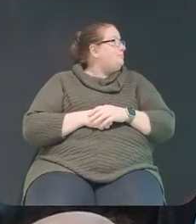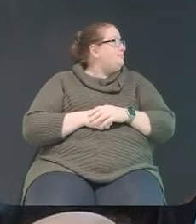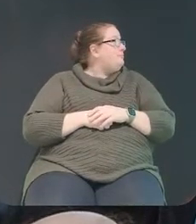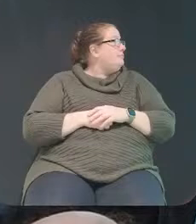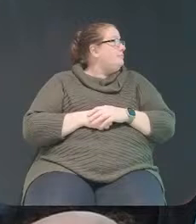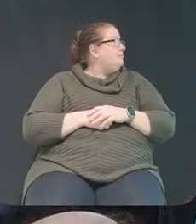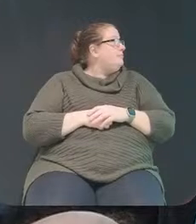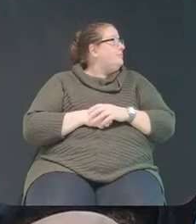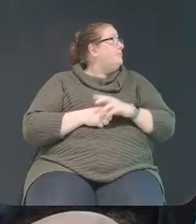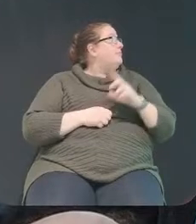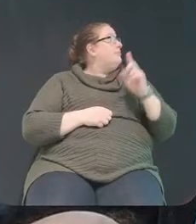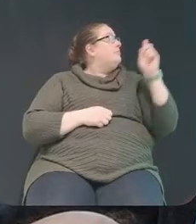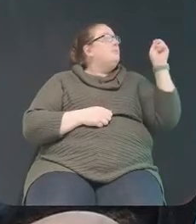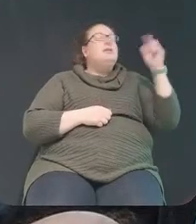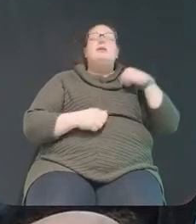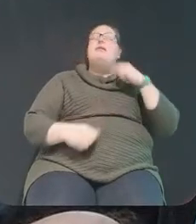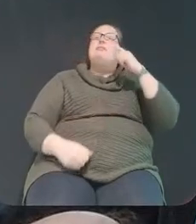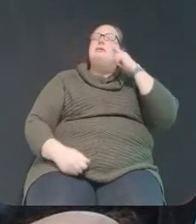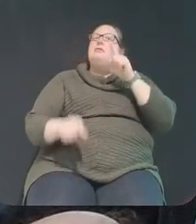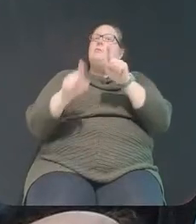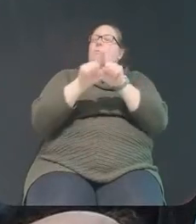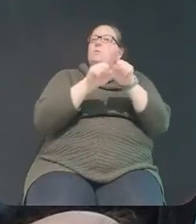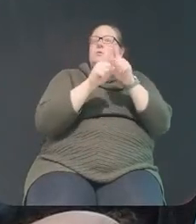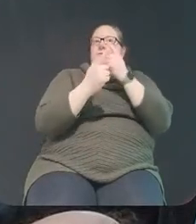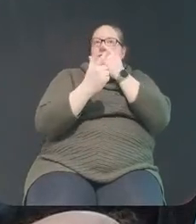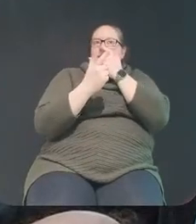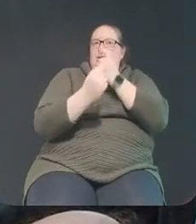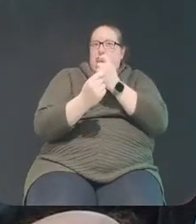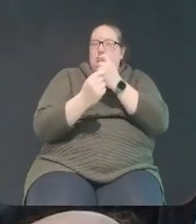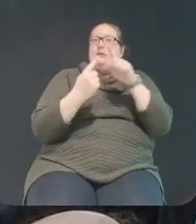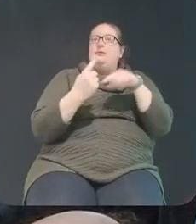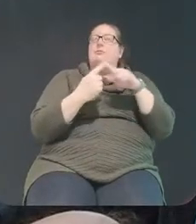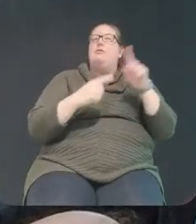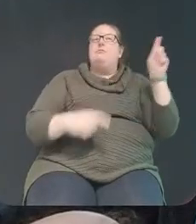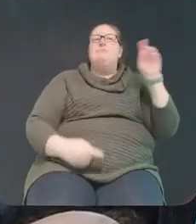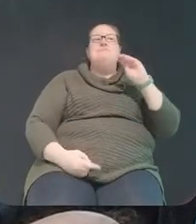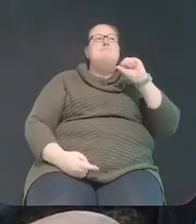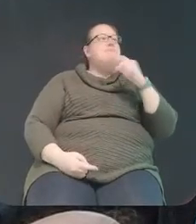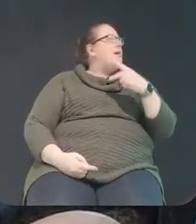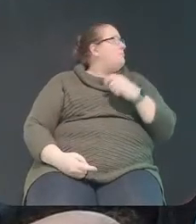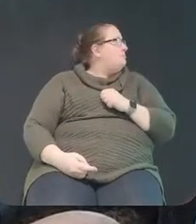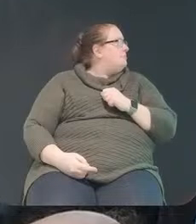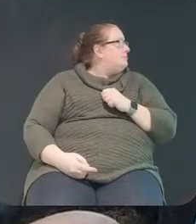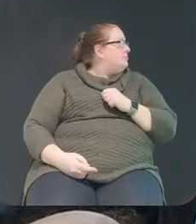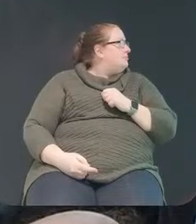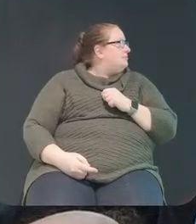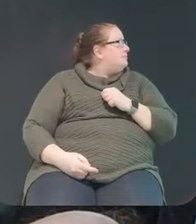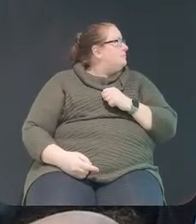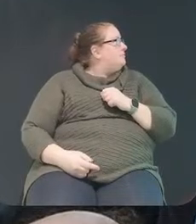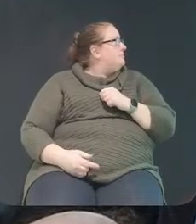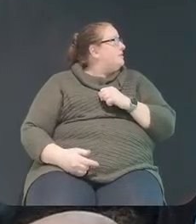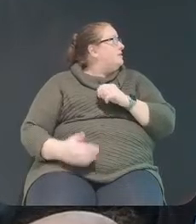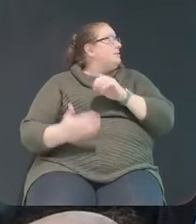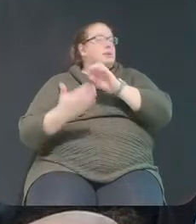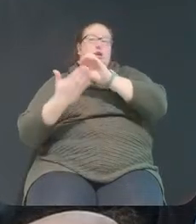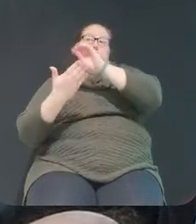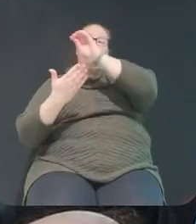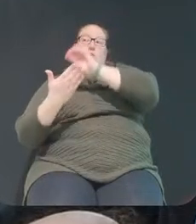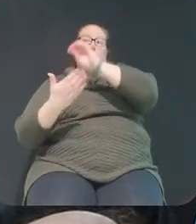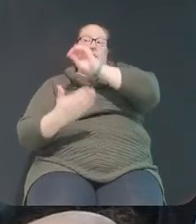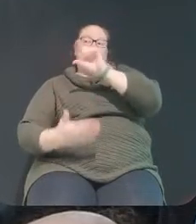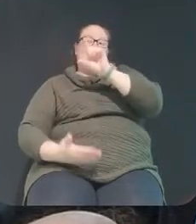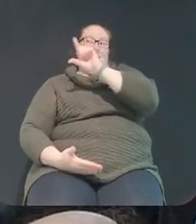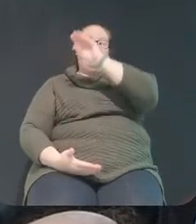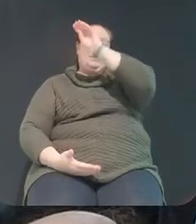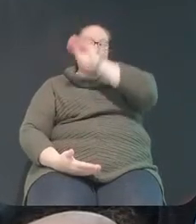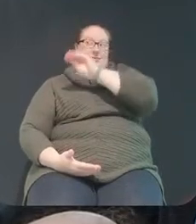described in the petition, what I think is also interesting about this map is the note along the left side, just to the